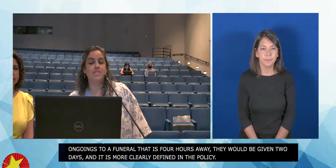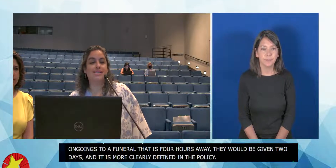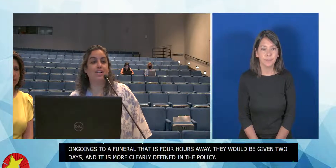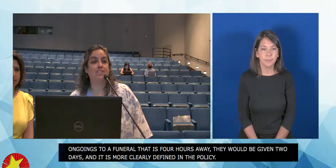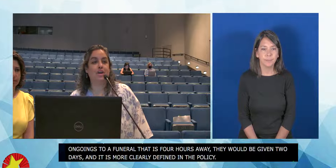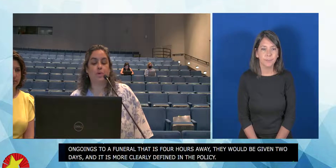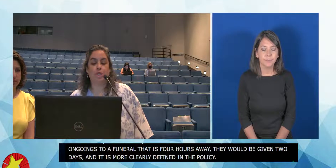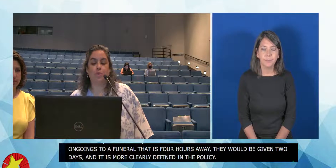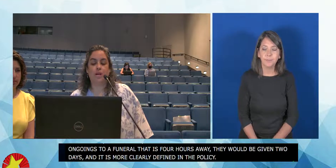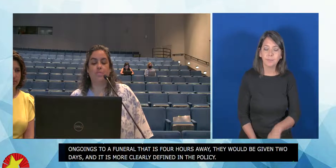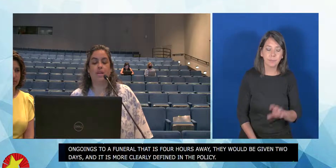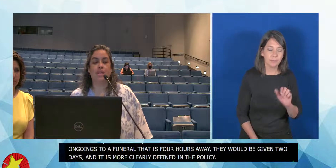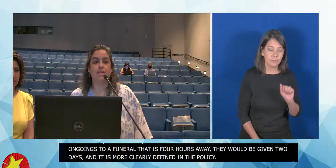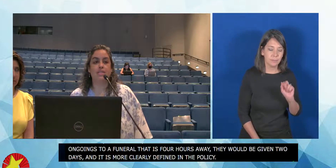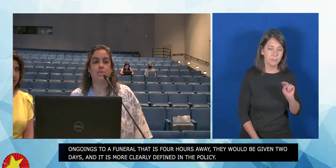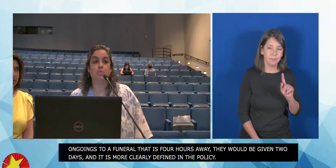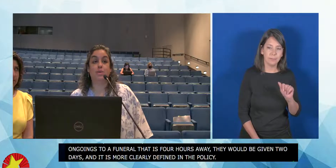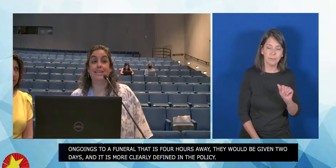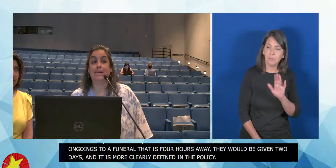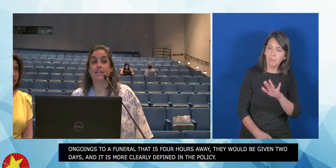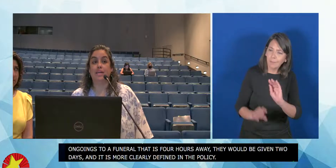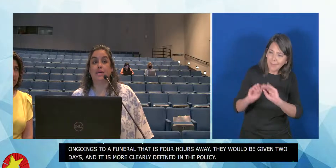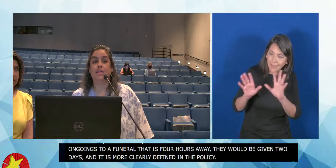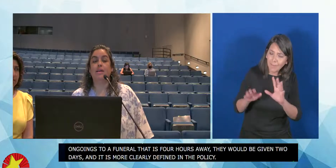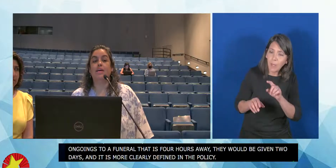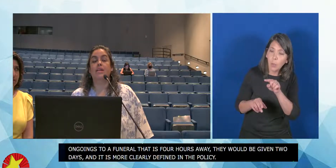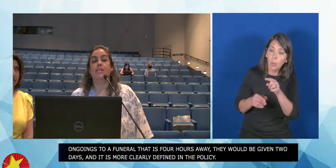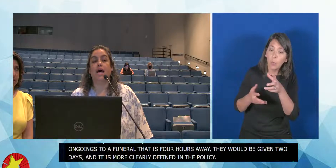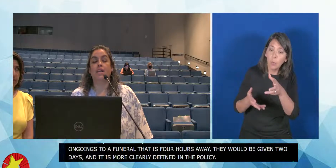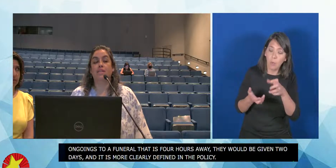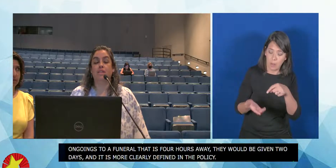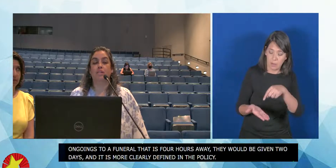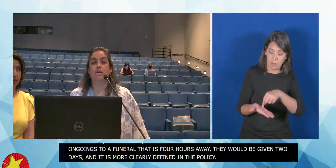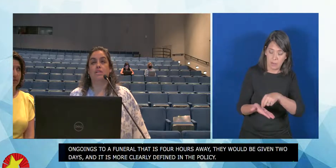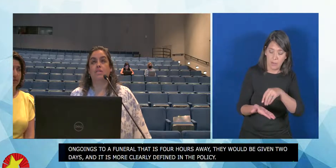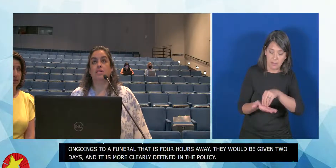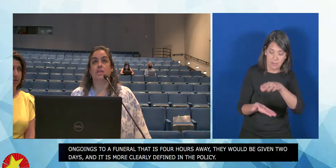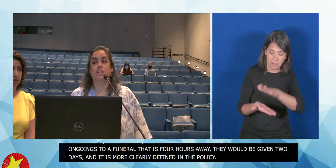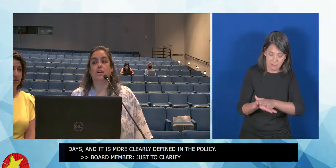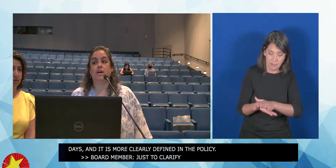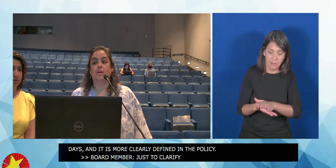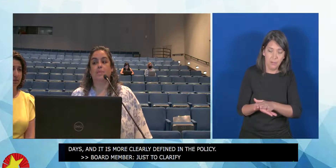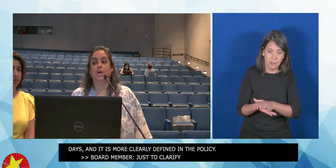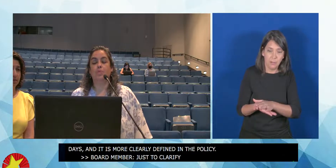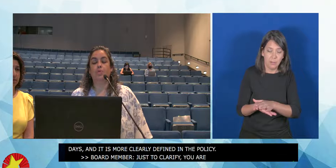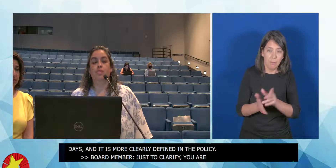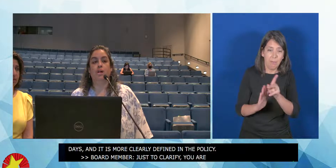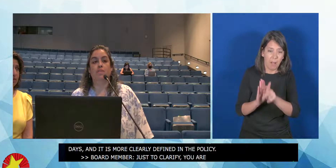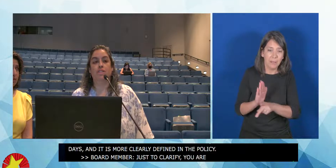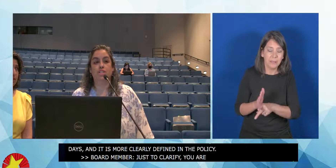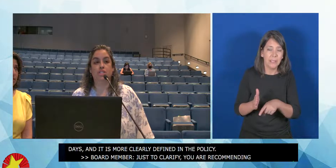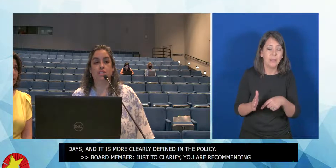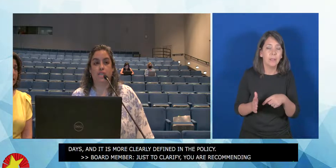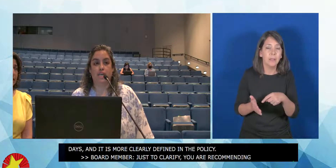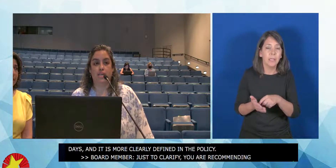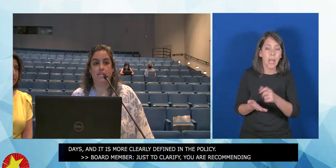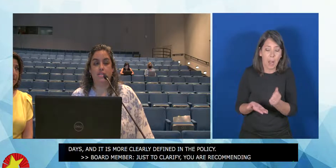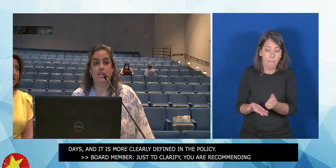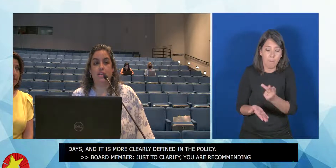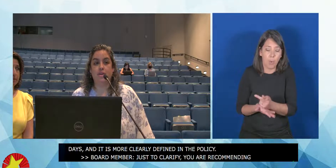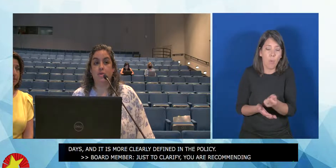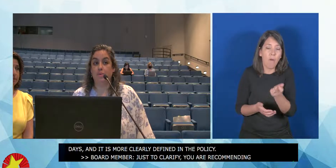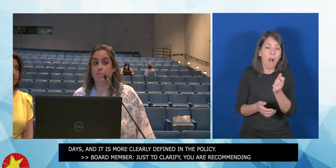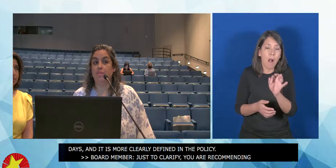So just to clarify, what you're recommending is to put in there that the approval of additional